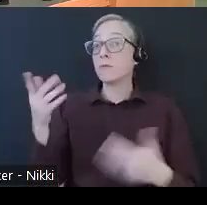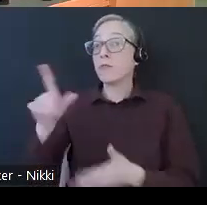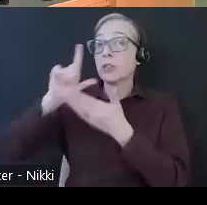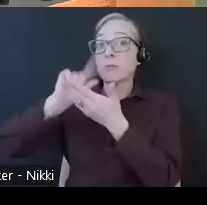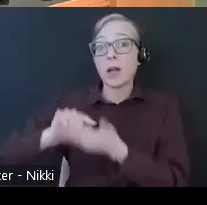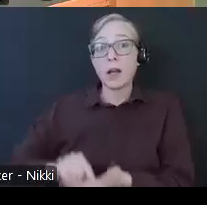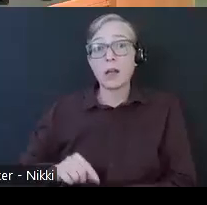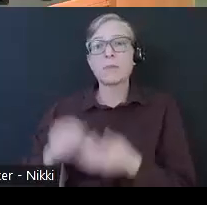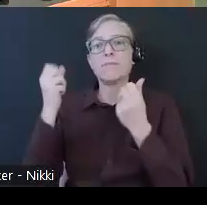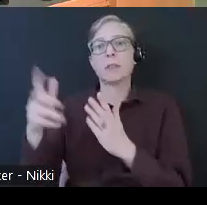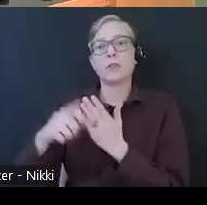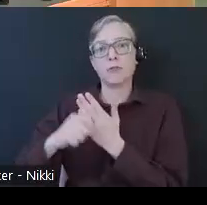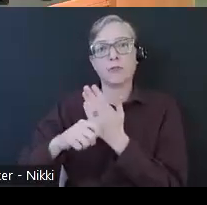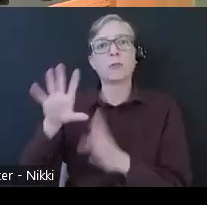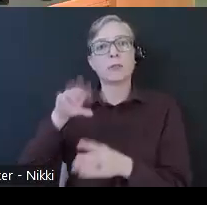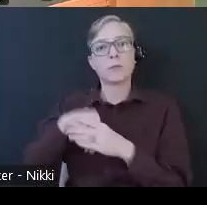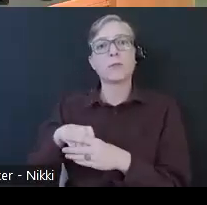JAMA, and etc.